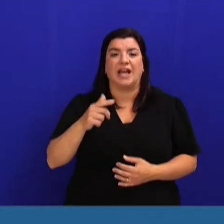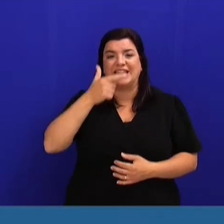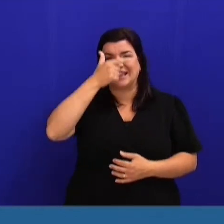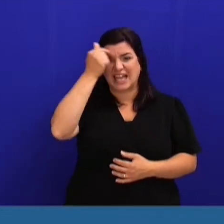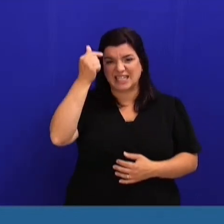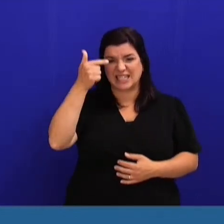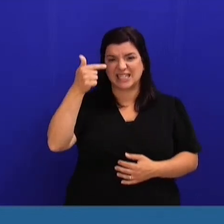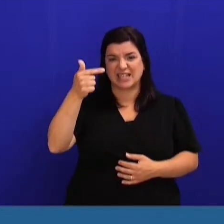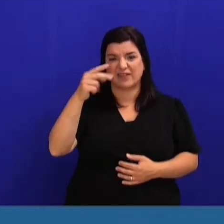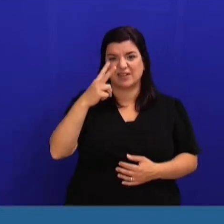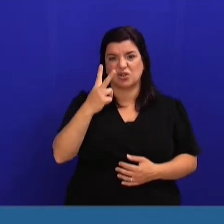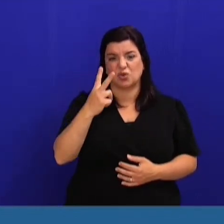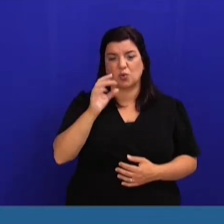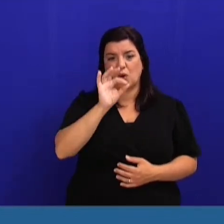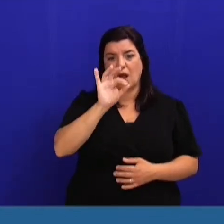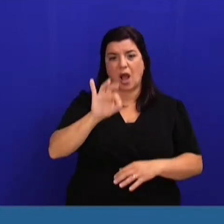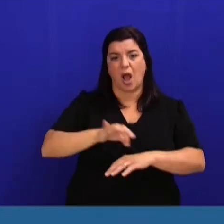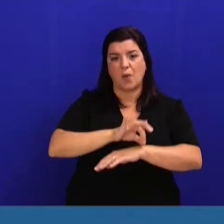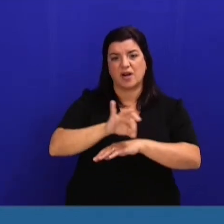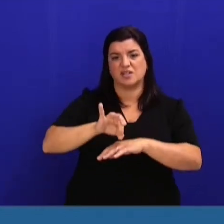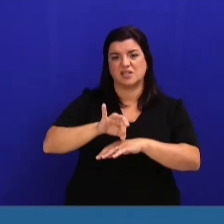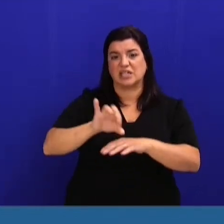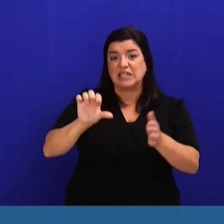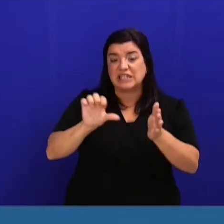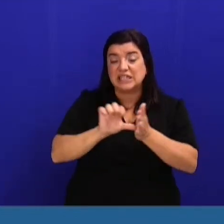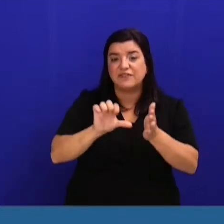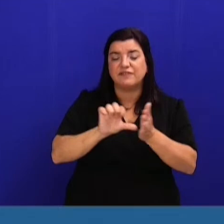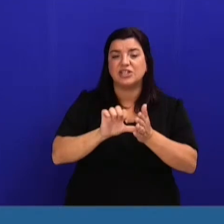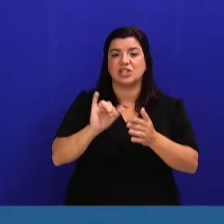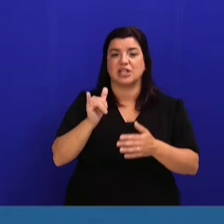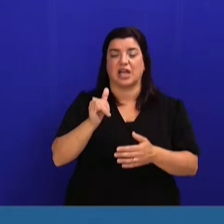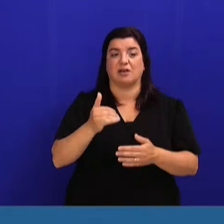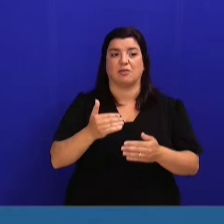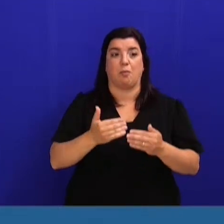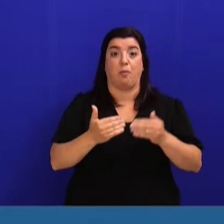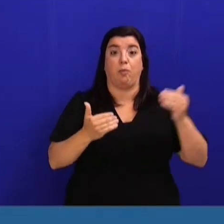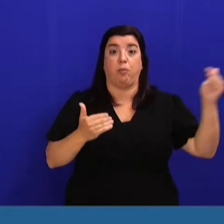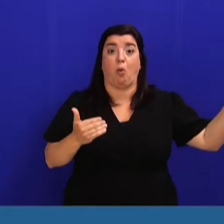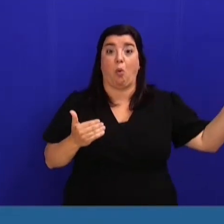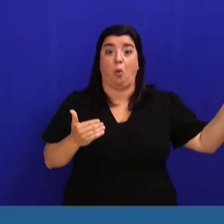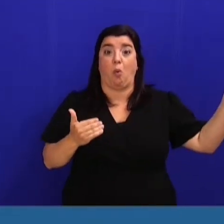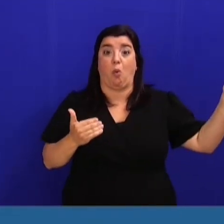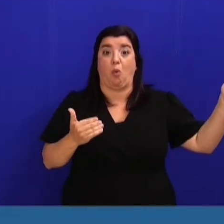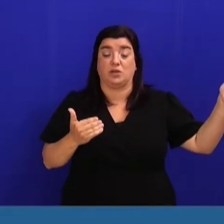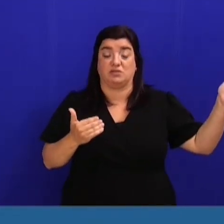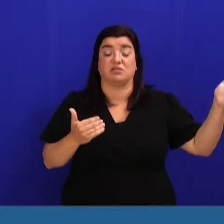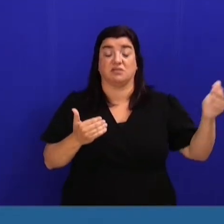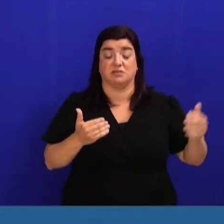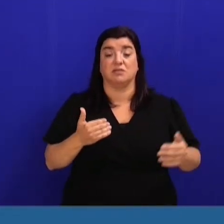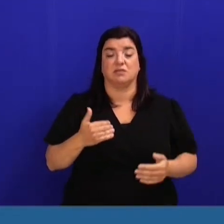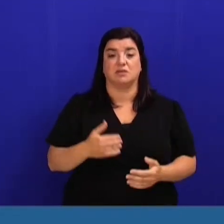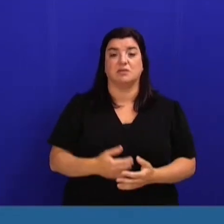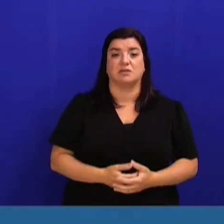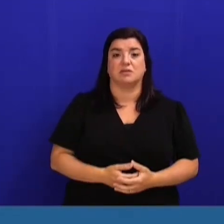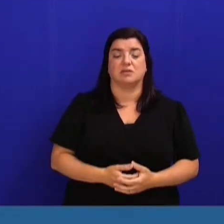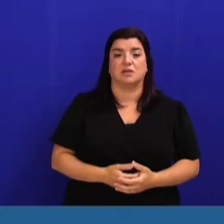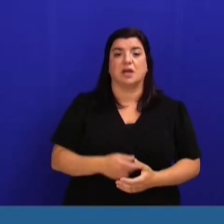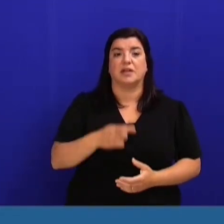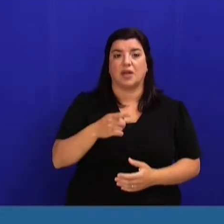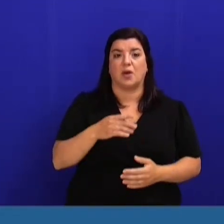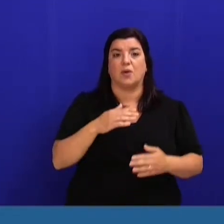makes it logistically impossible for some people who live at great distances away to travel here. I mean, are these